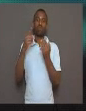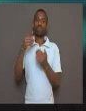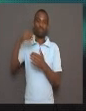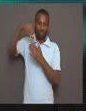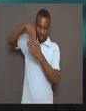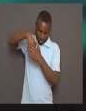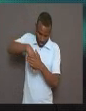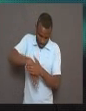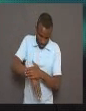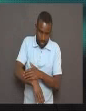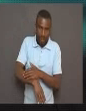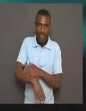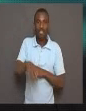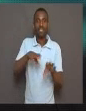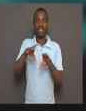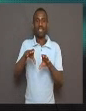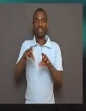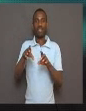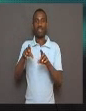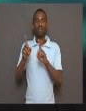measurement of less than 1.